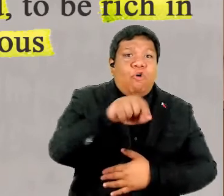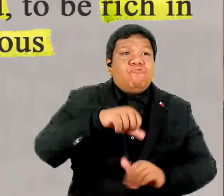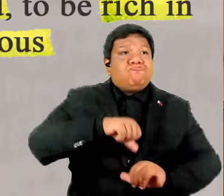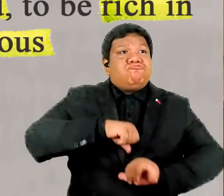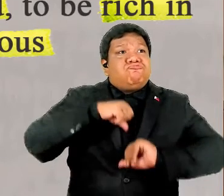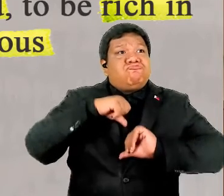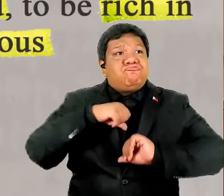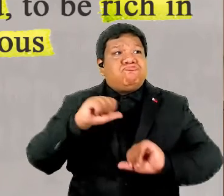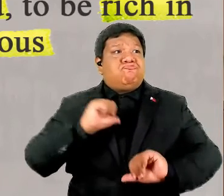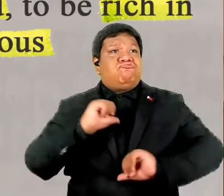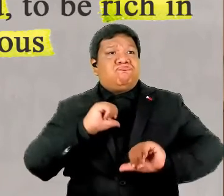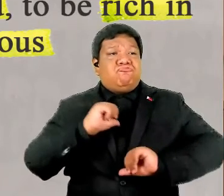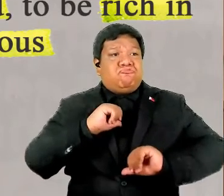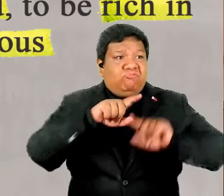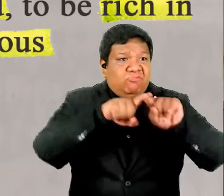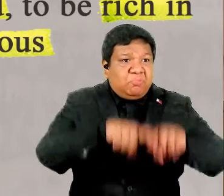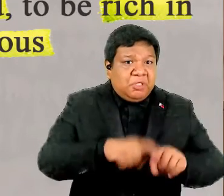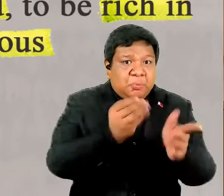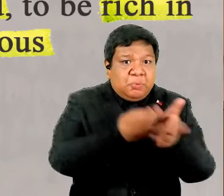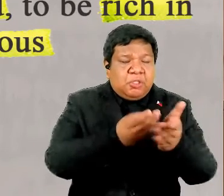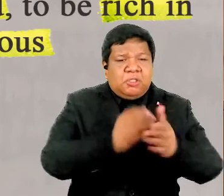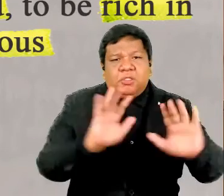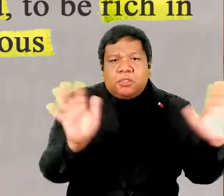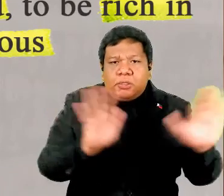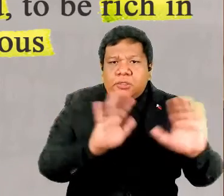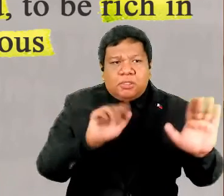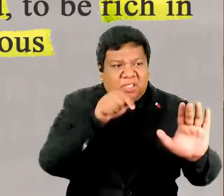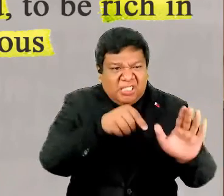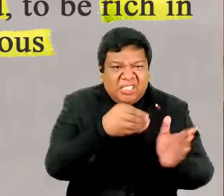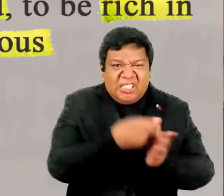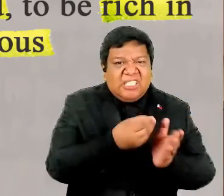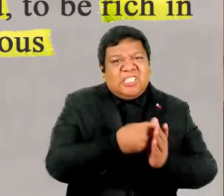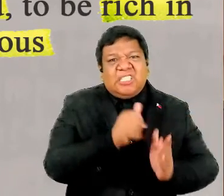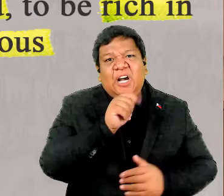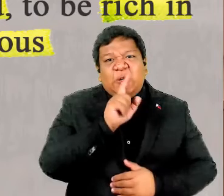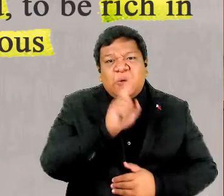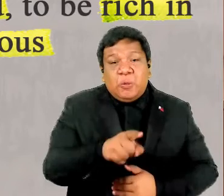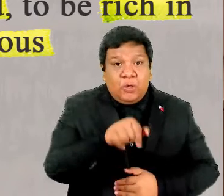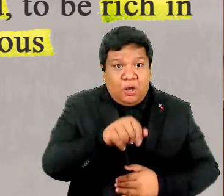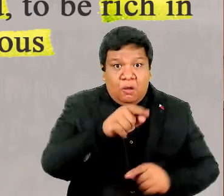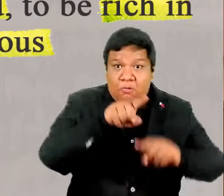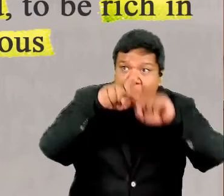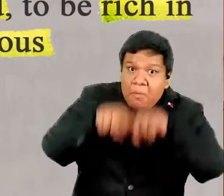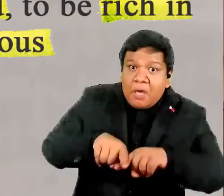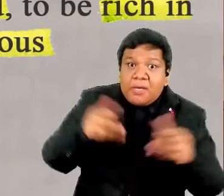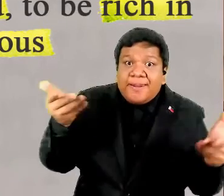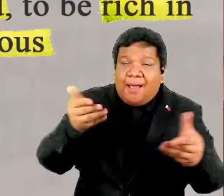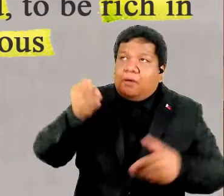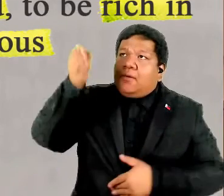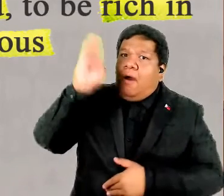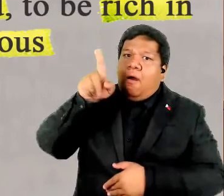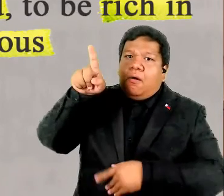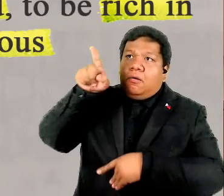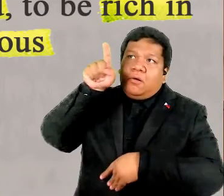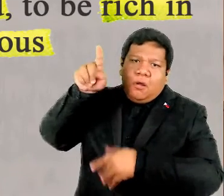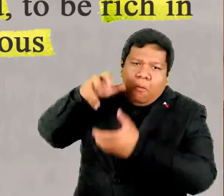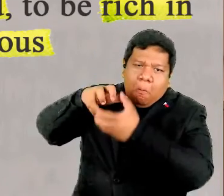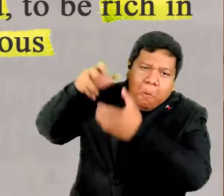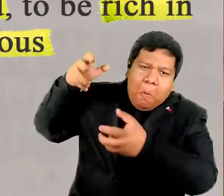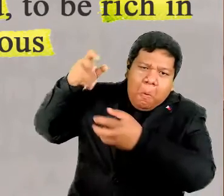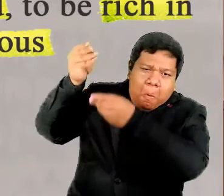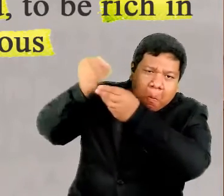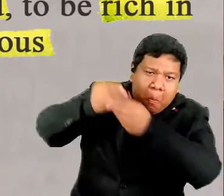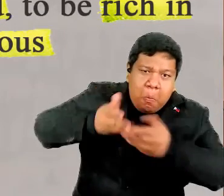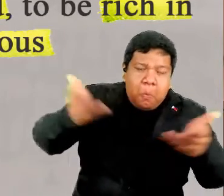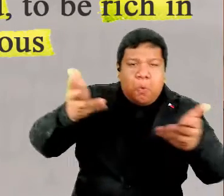to be arrogant nor to put their hope in wealth, which is so uncertain, but to put their hope in God, who richly provides